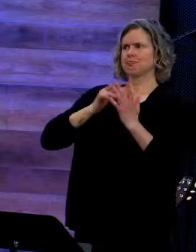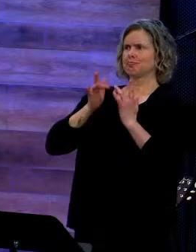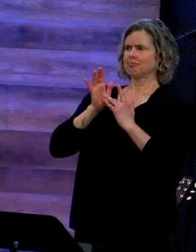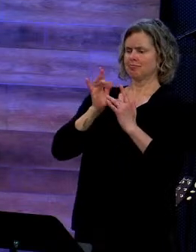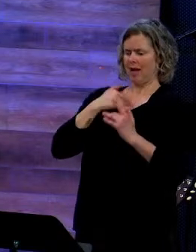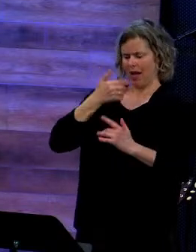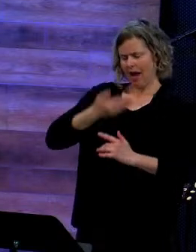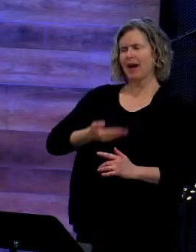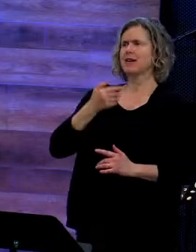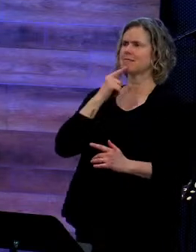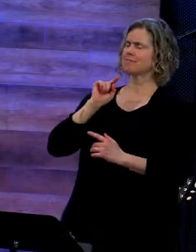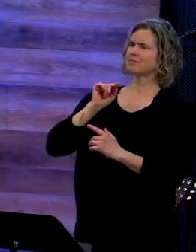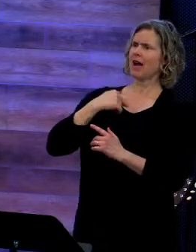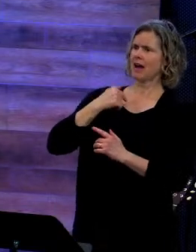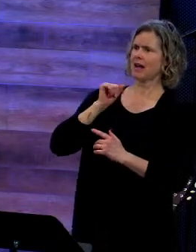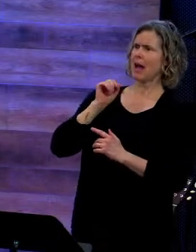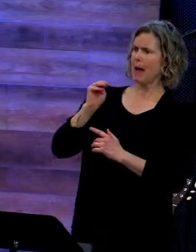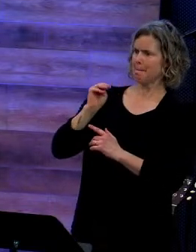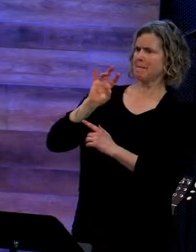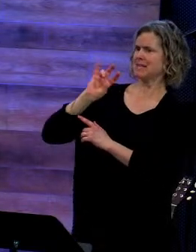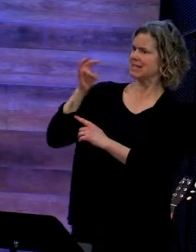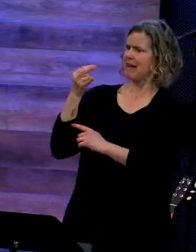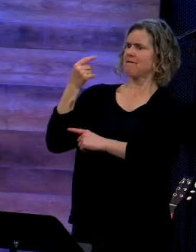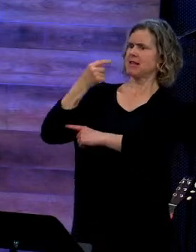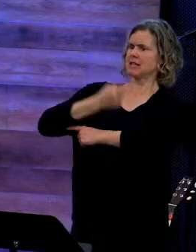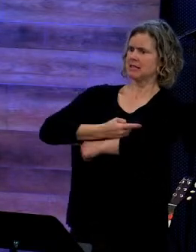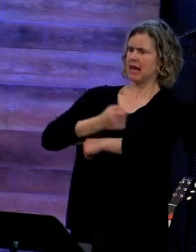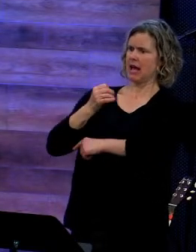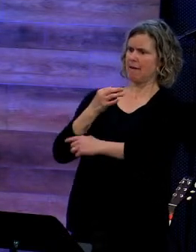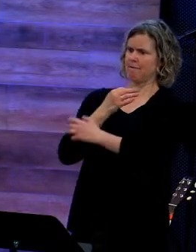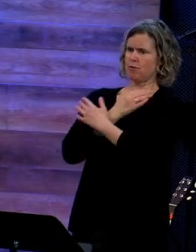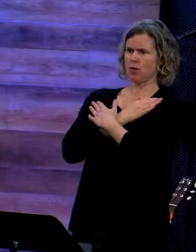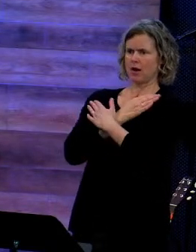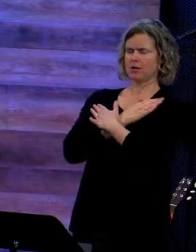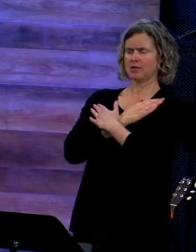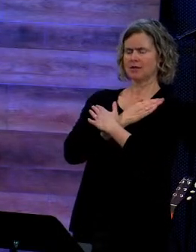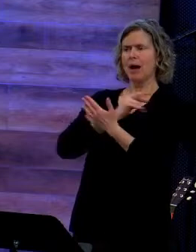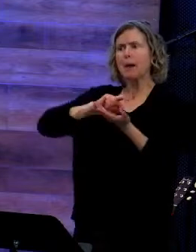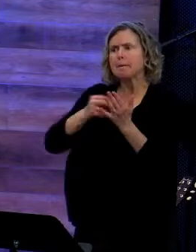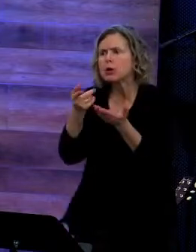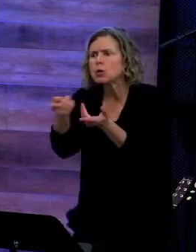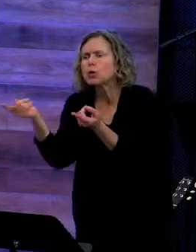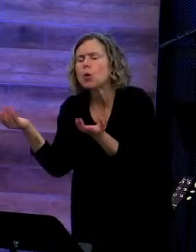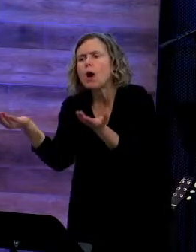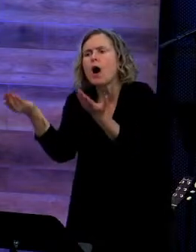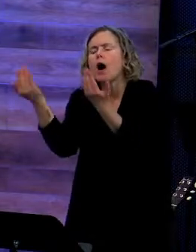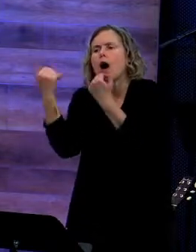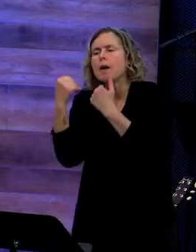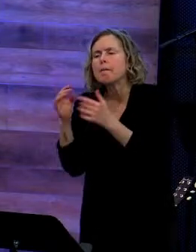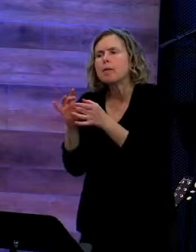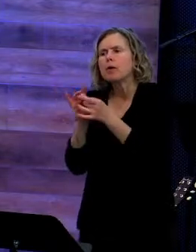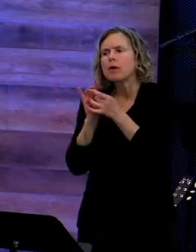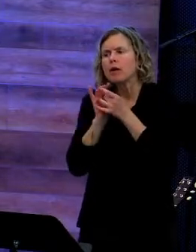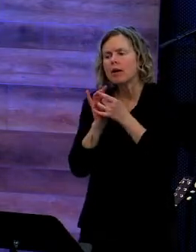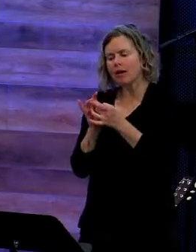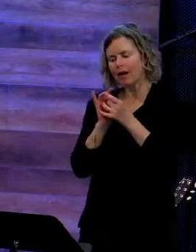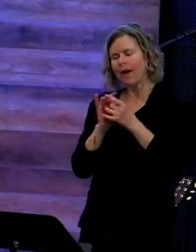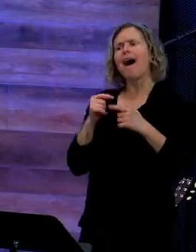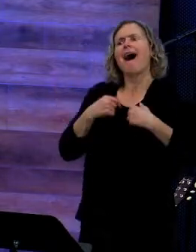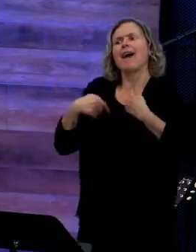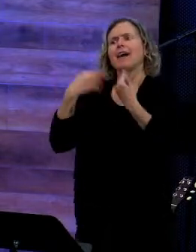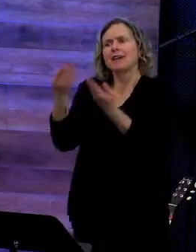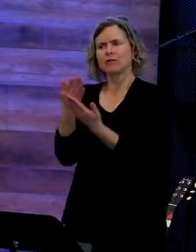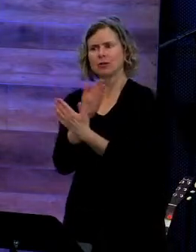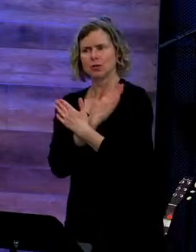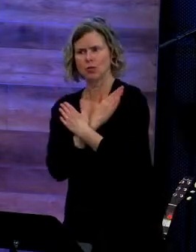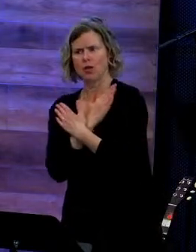in Genesis? Come to me, and I will give you rest. And that's exactly what the author of Hebrews says in chapters 3